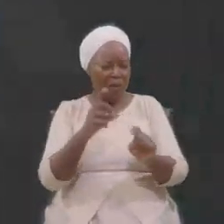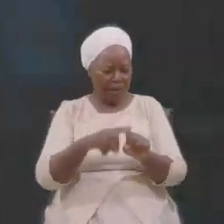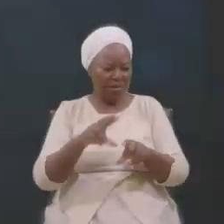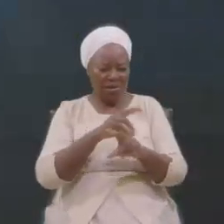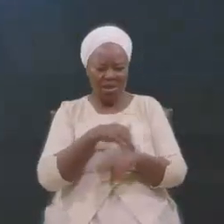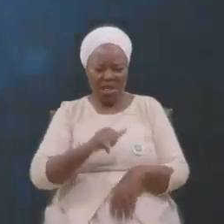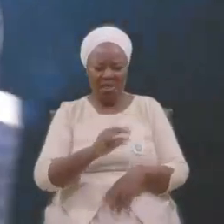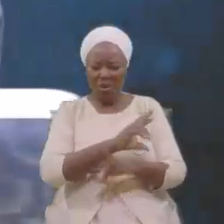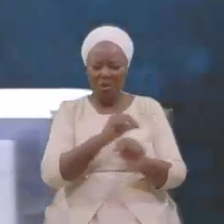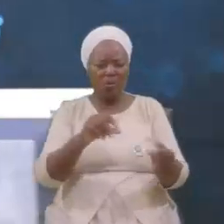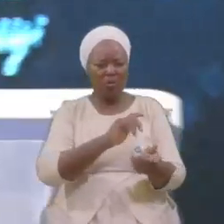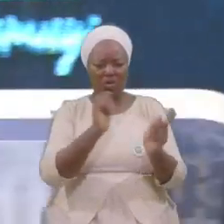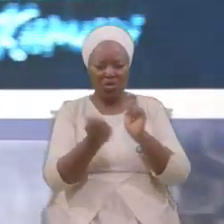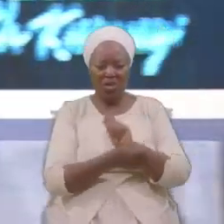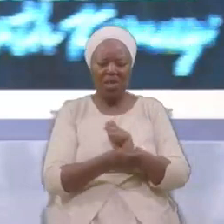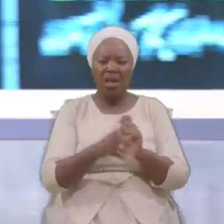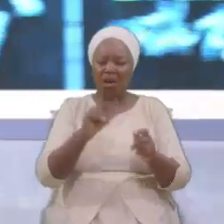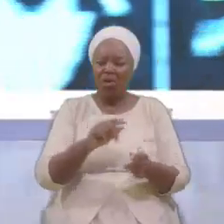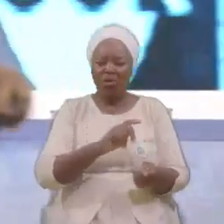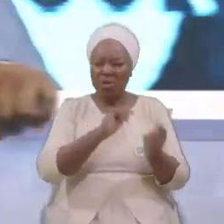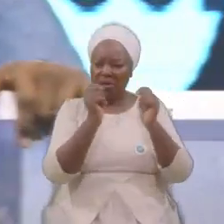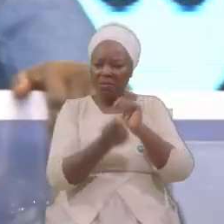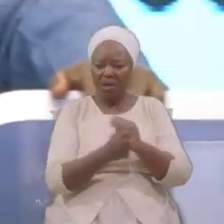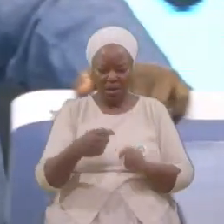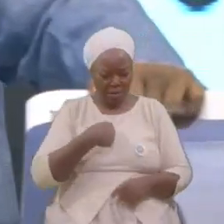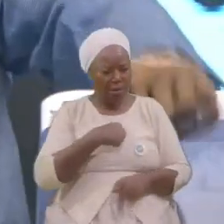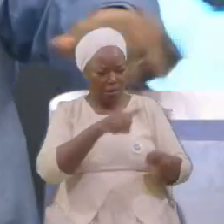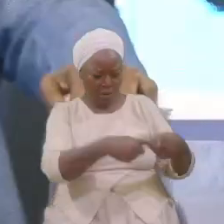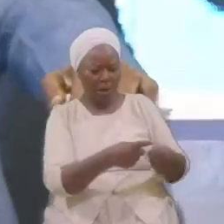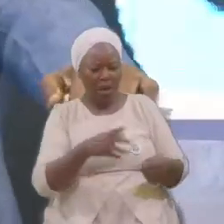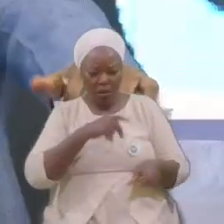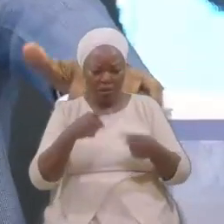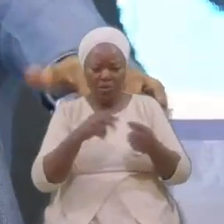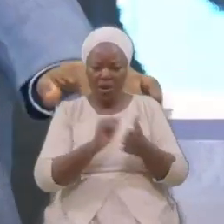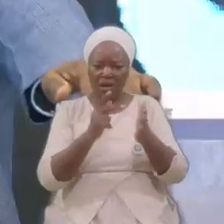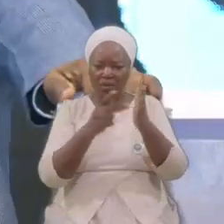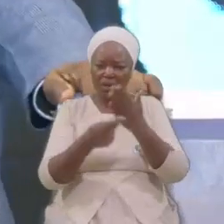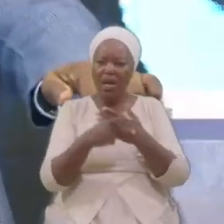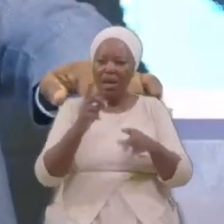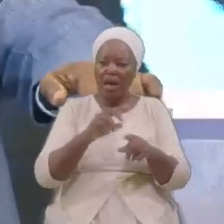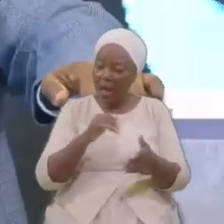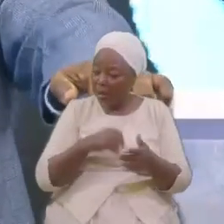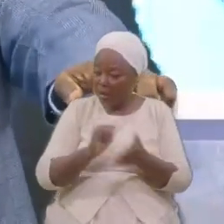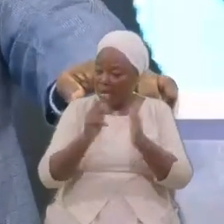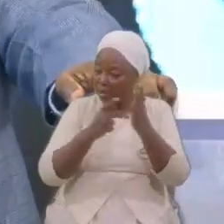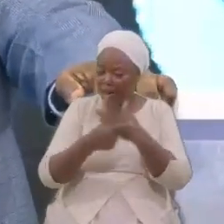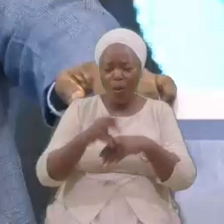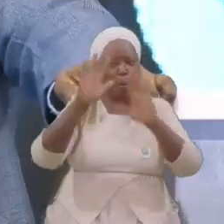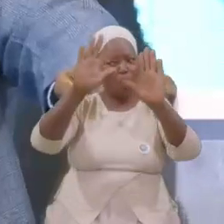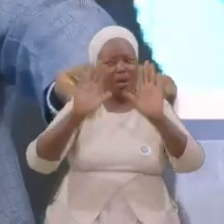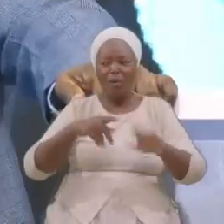no transformation. I was there. I went to that crusade, and it was a wonderful, I even saw the